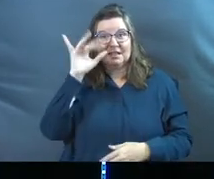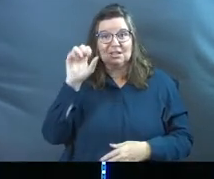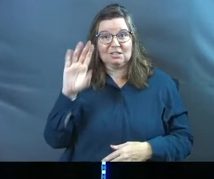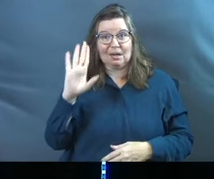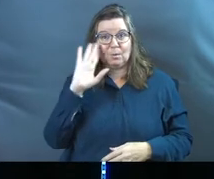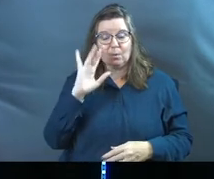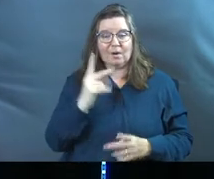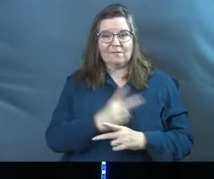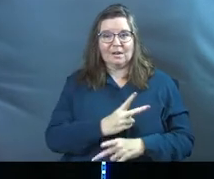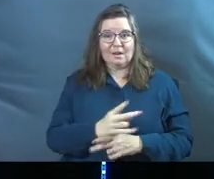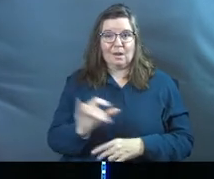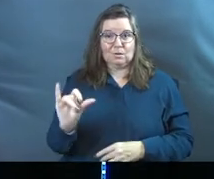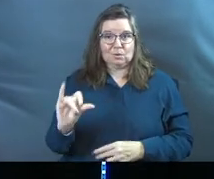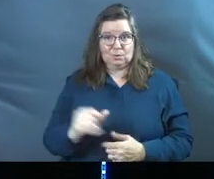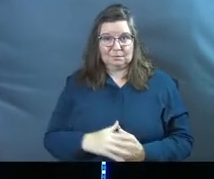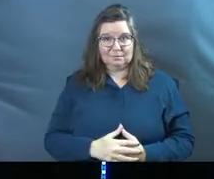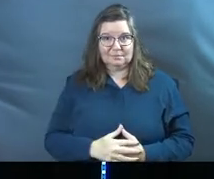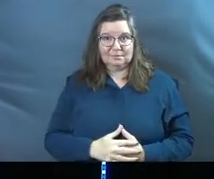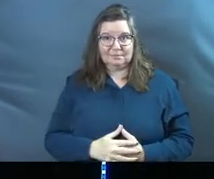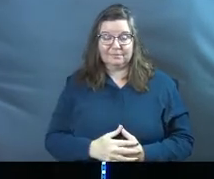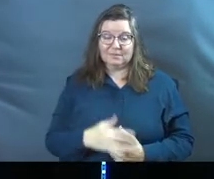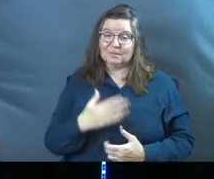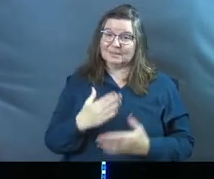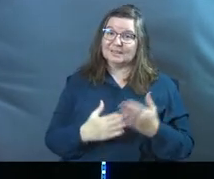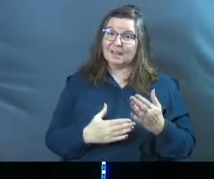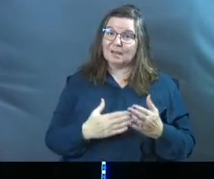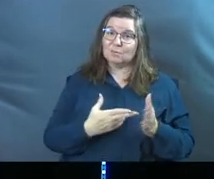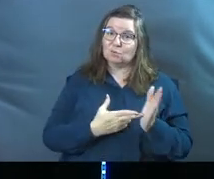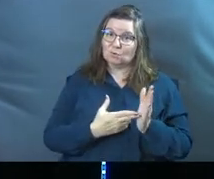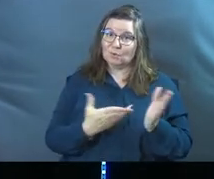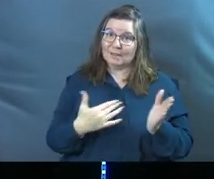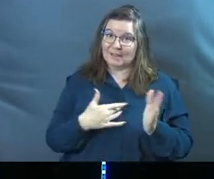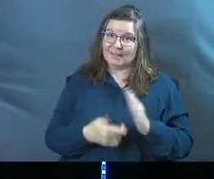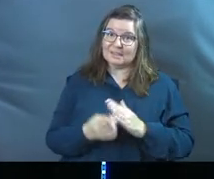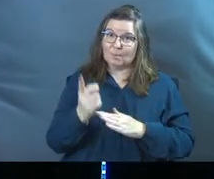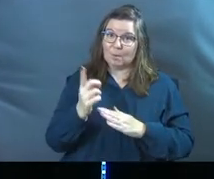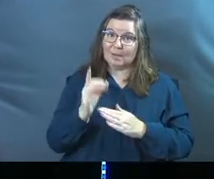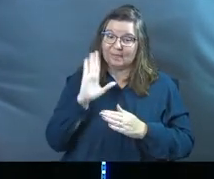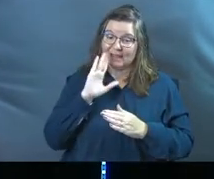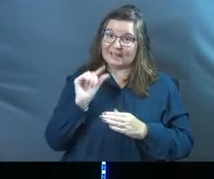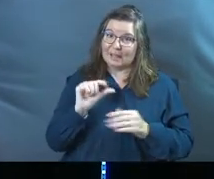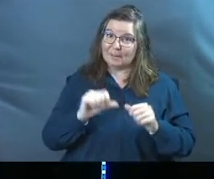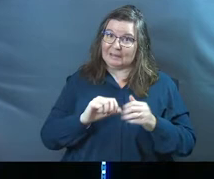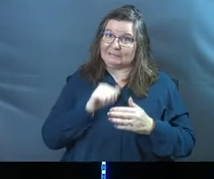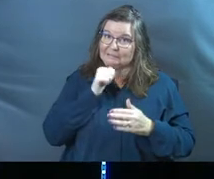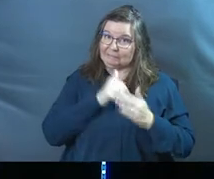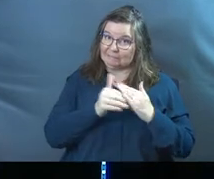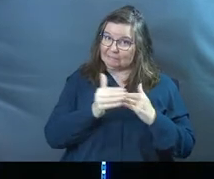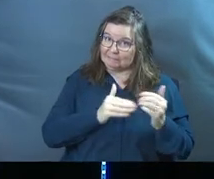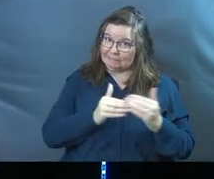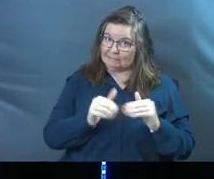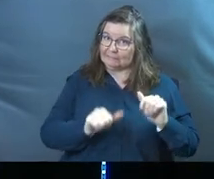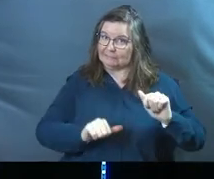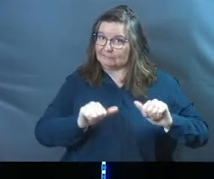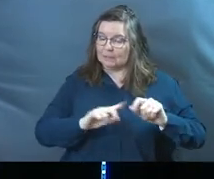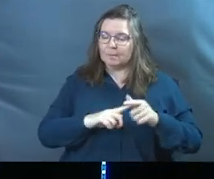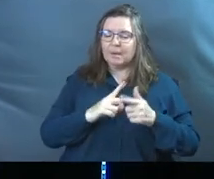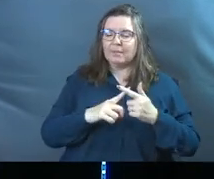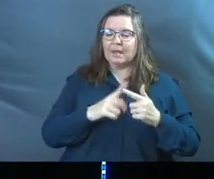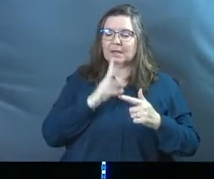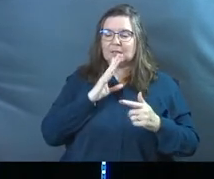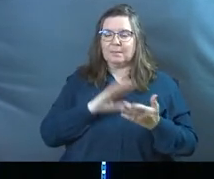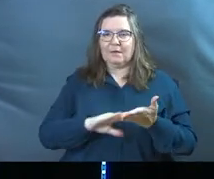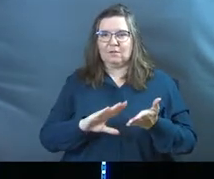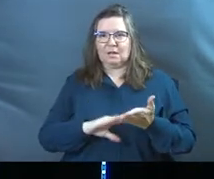Jacob is going to put it all together as well. So there's some truth here in this moment. That's a bit uncomfortable, but then he's going to